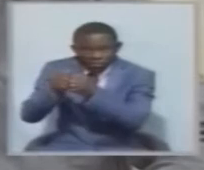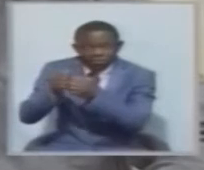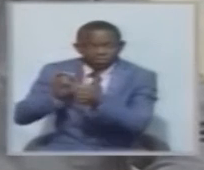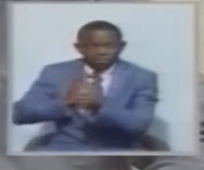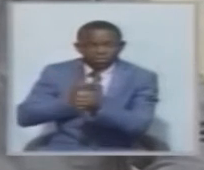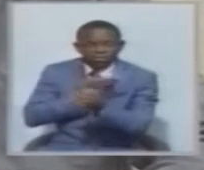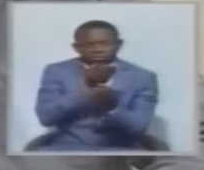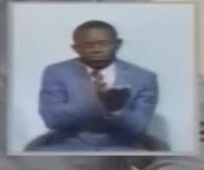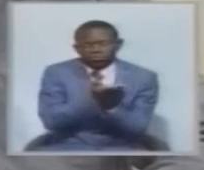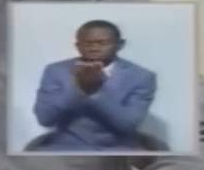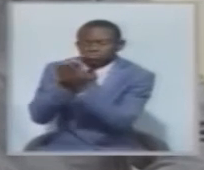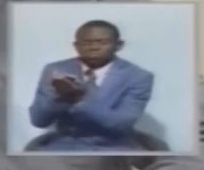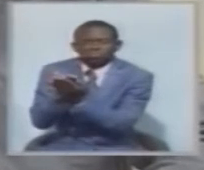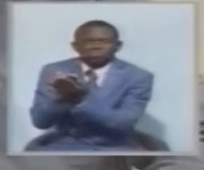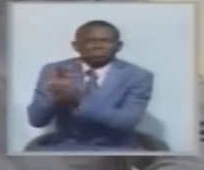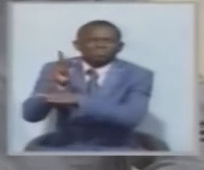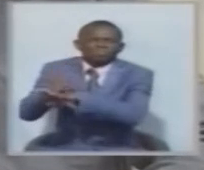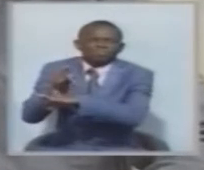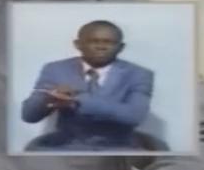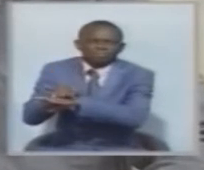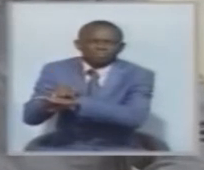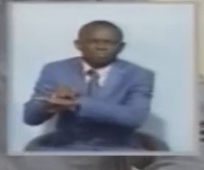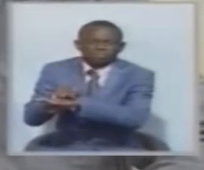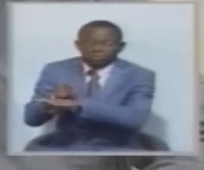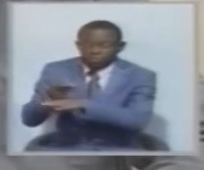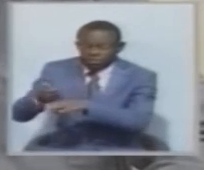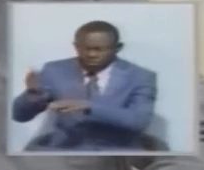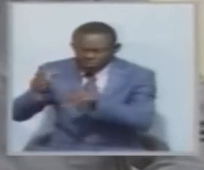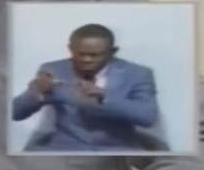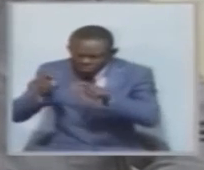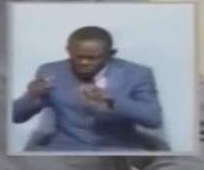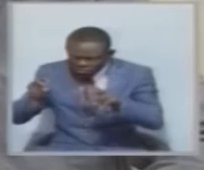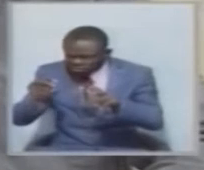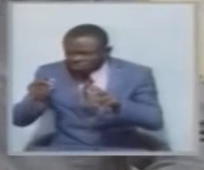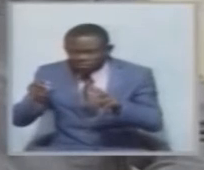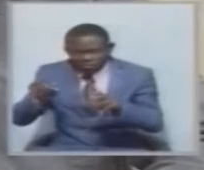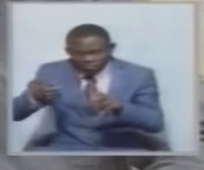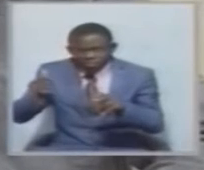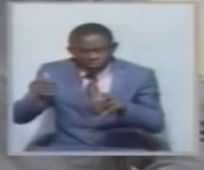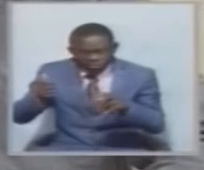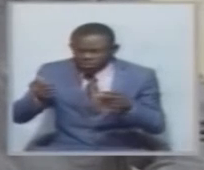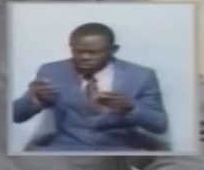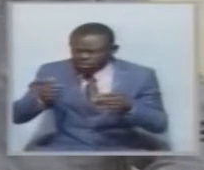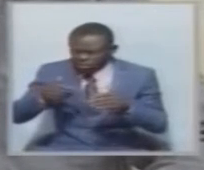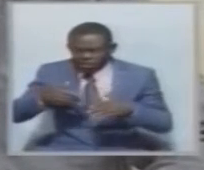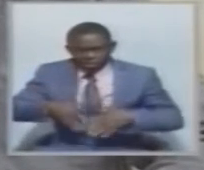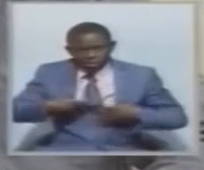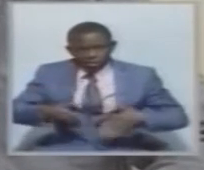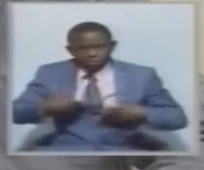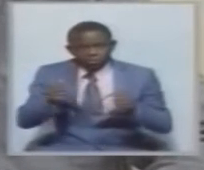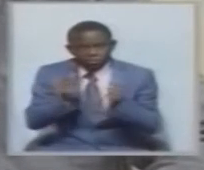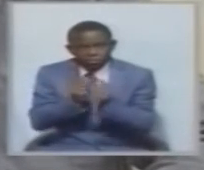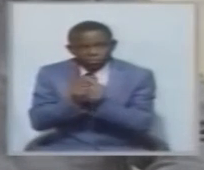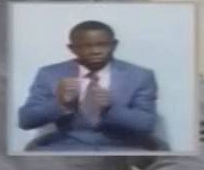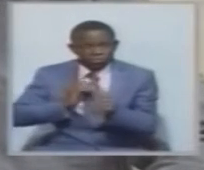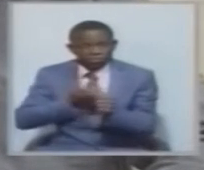Bank. Once they are satisfied with our feasibility studies and you know, the benefits that will accrue to that